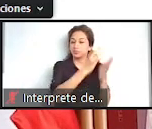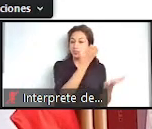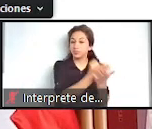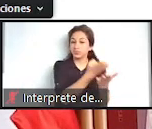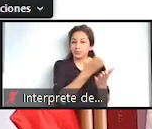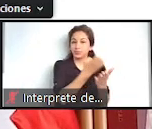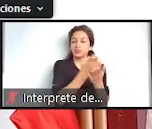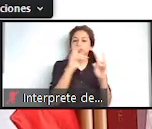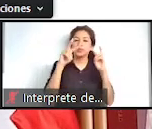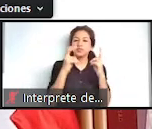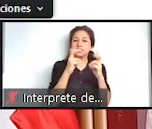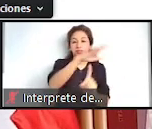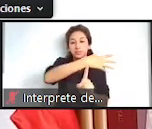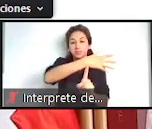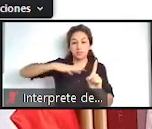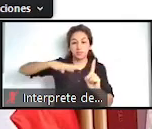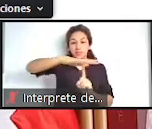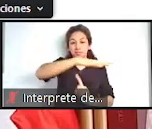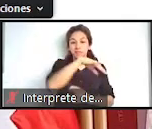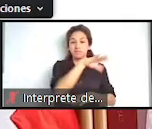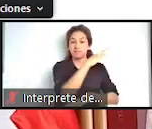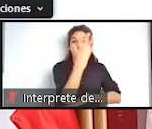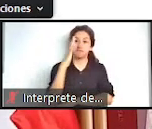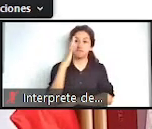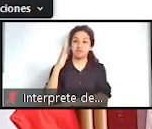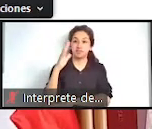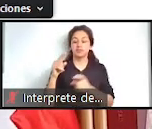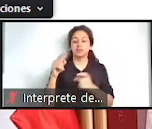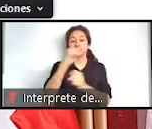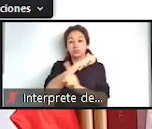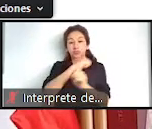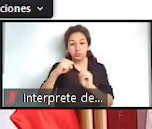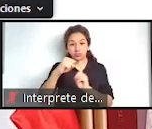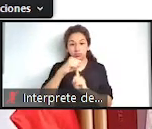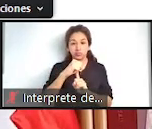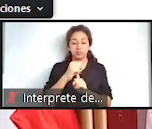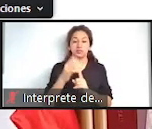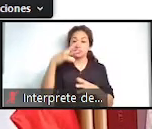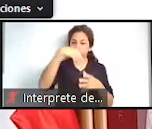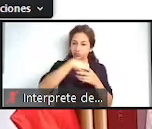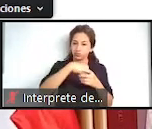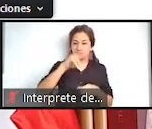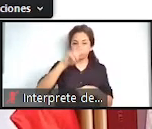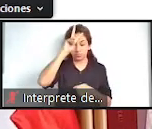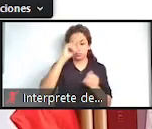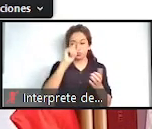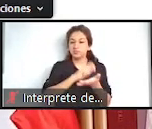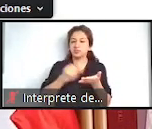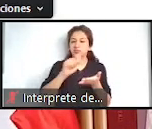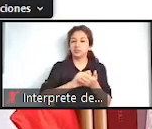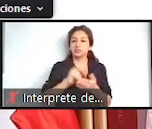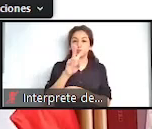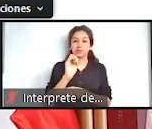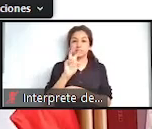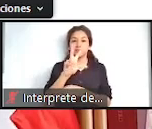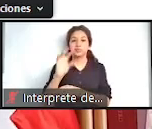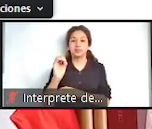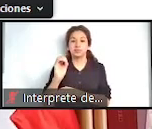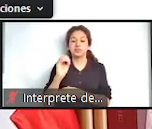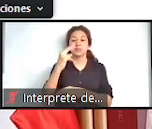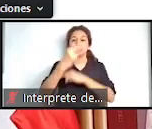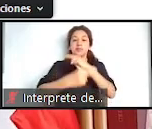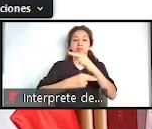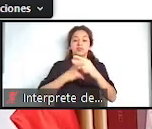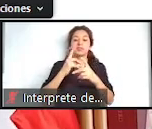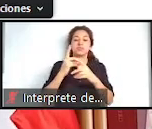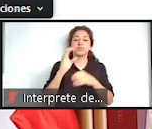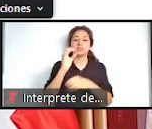economic process environmental process and social processes in peru with in alignment of the